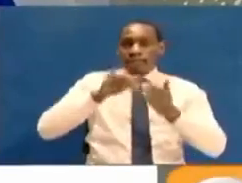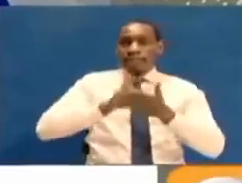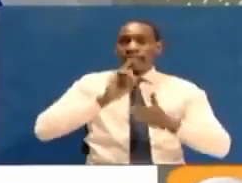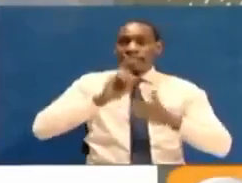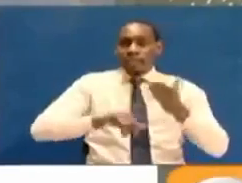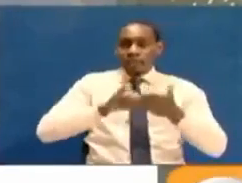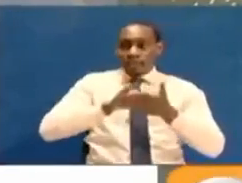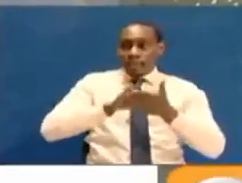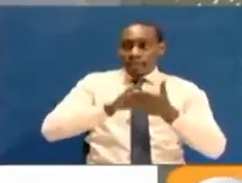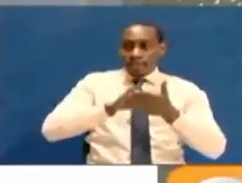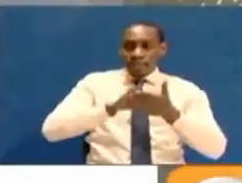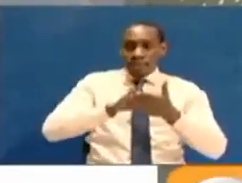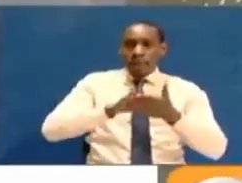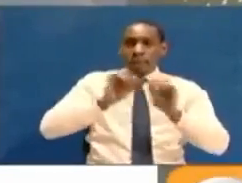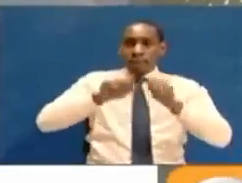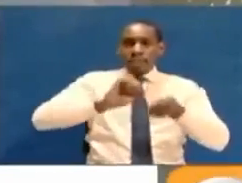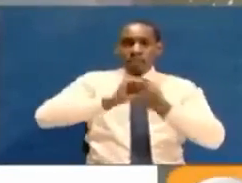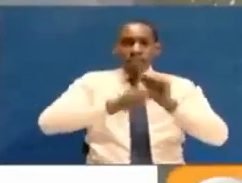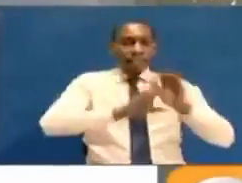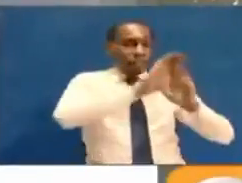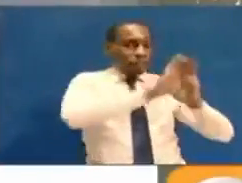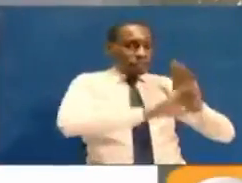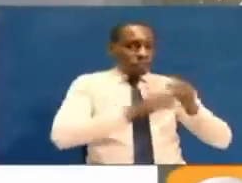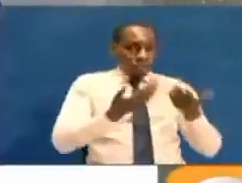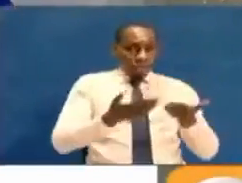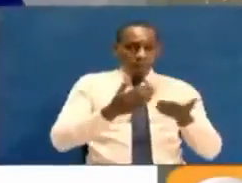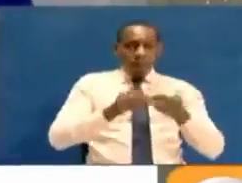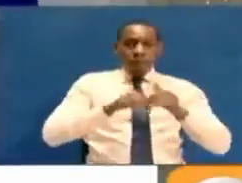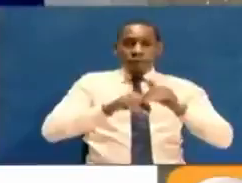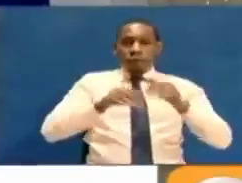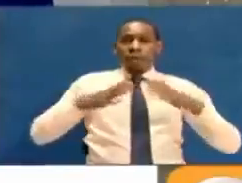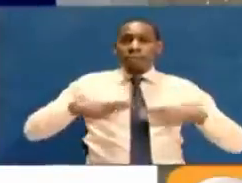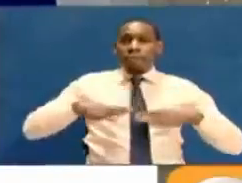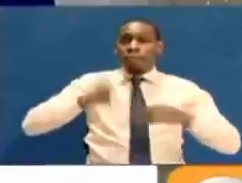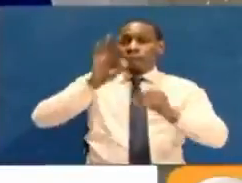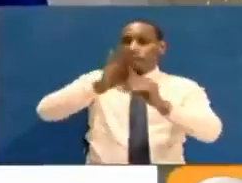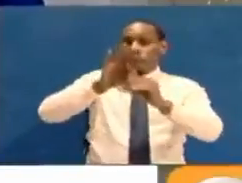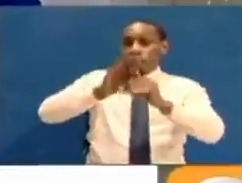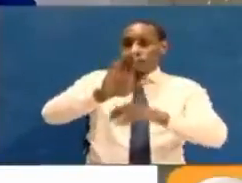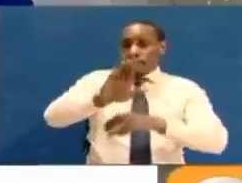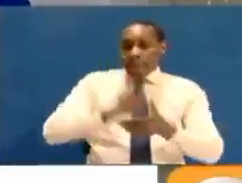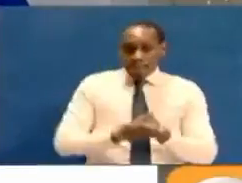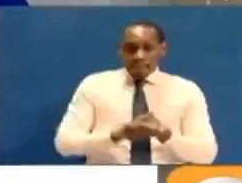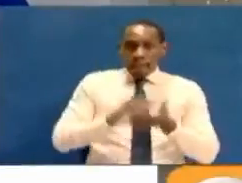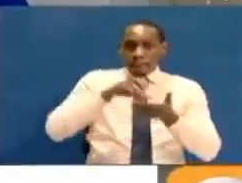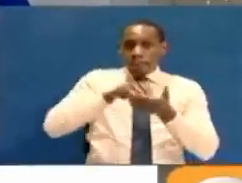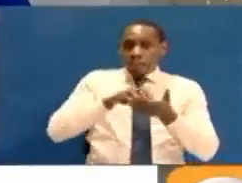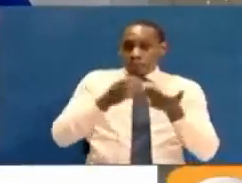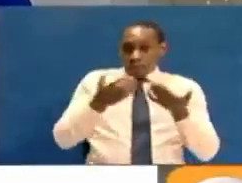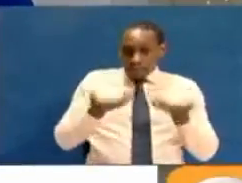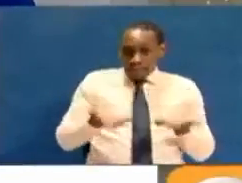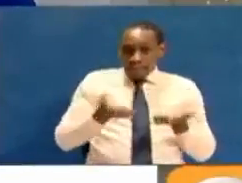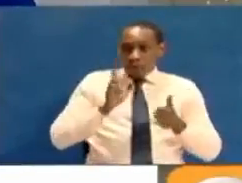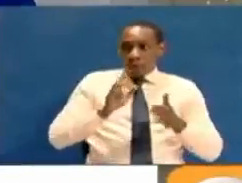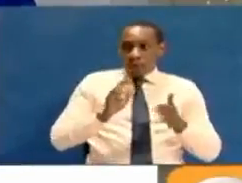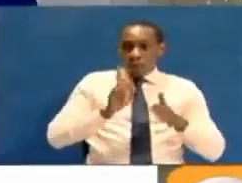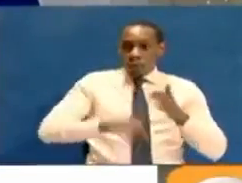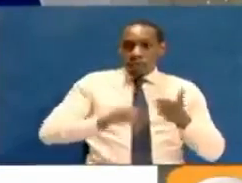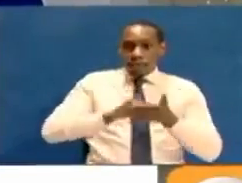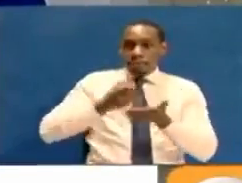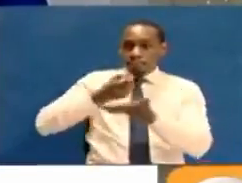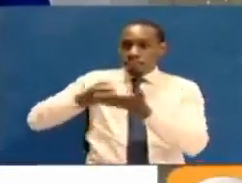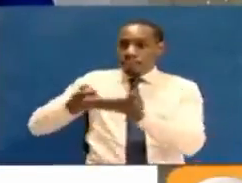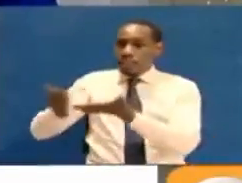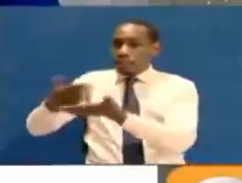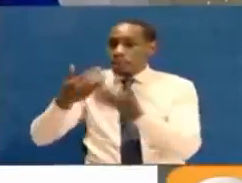talks about the way in which you can change the Constitution using the popular initiative. So where are we with that? Well, the